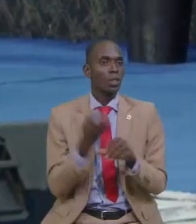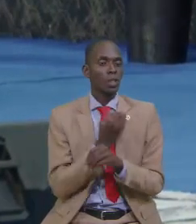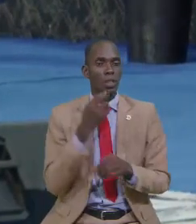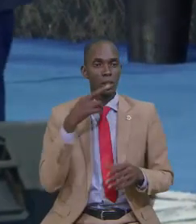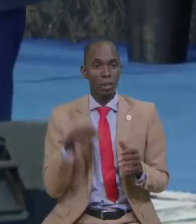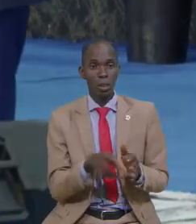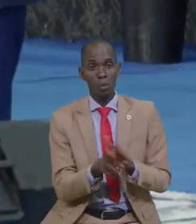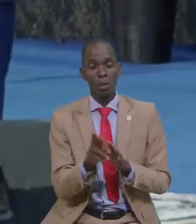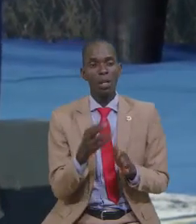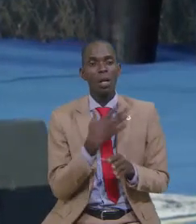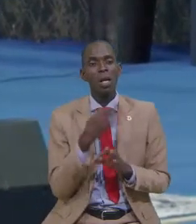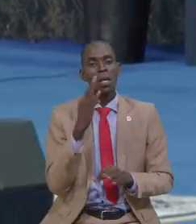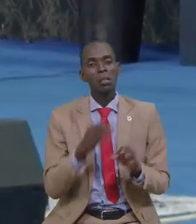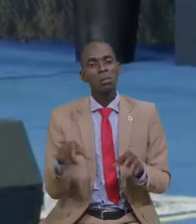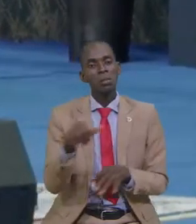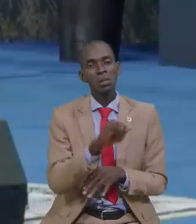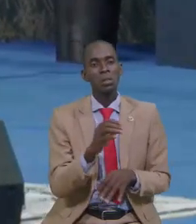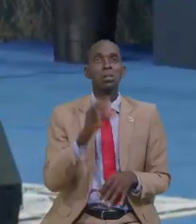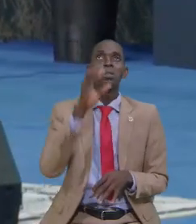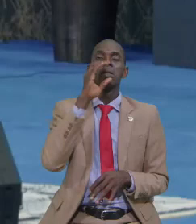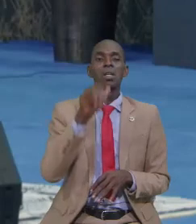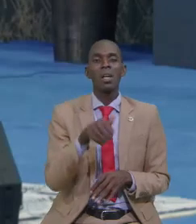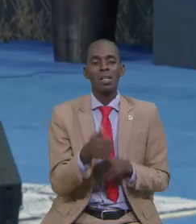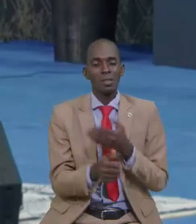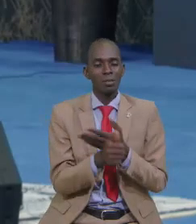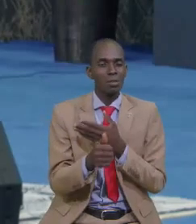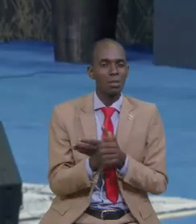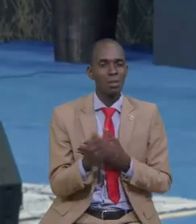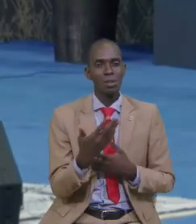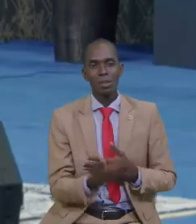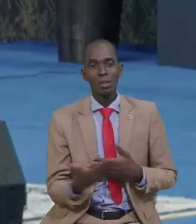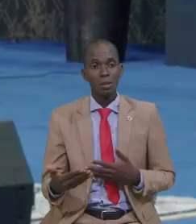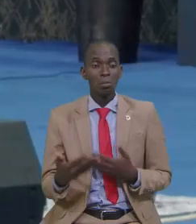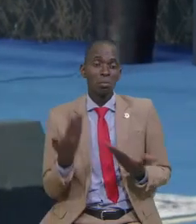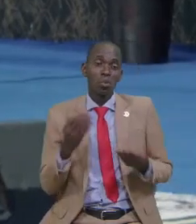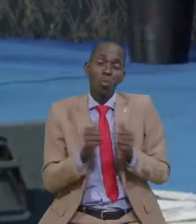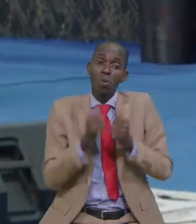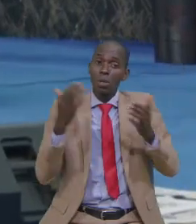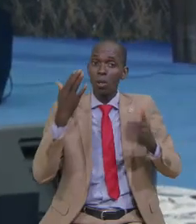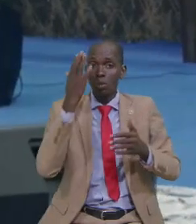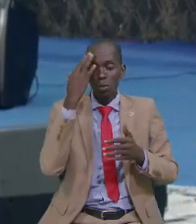they drink any deadly thing accidentally, poison will not kill you.